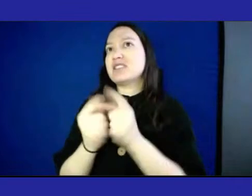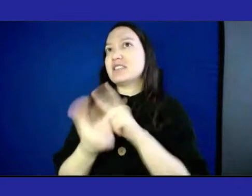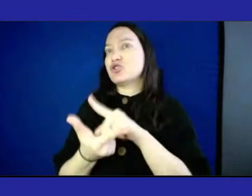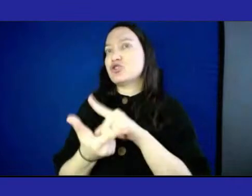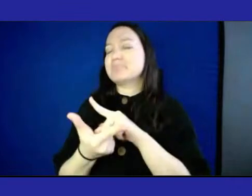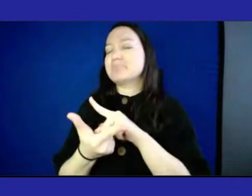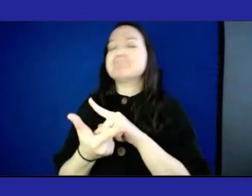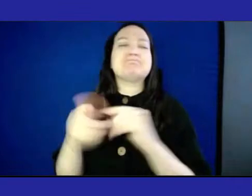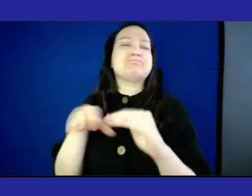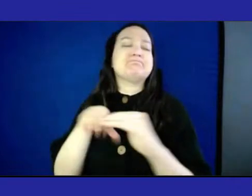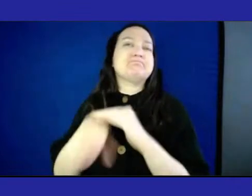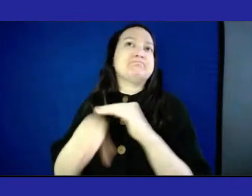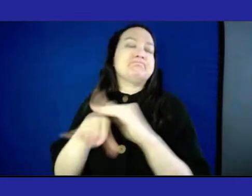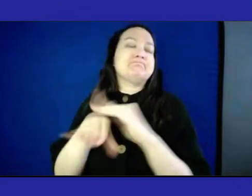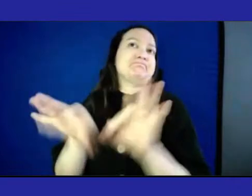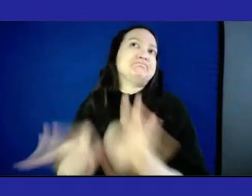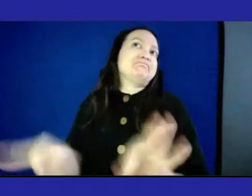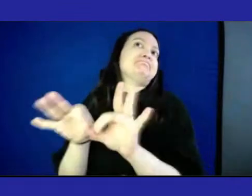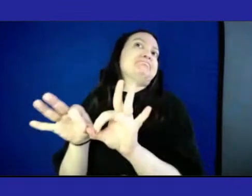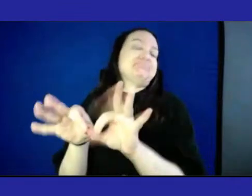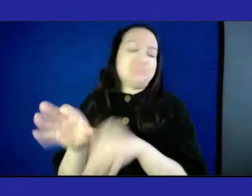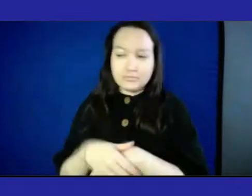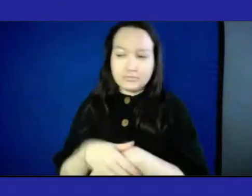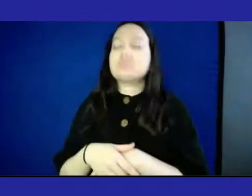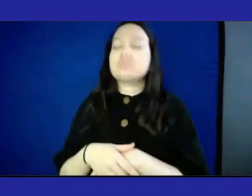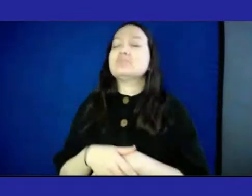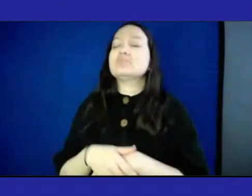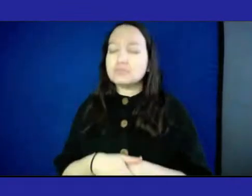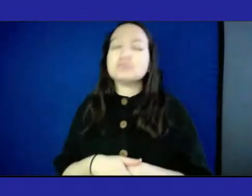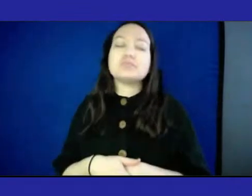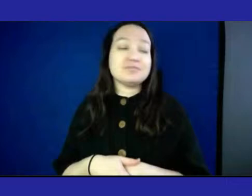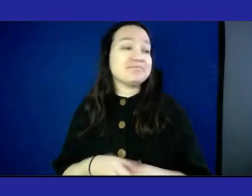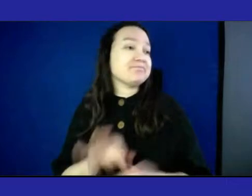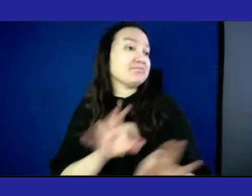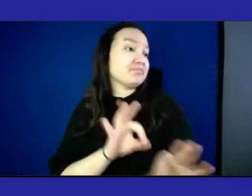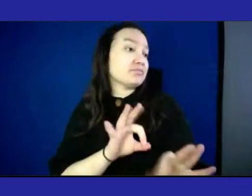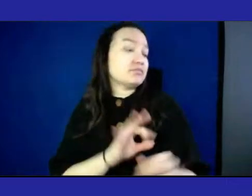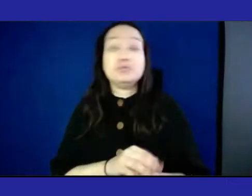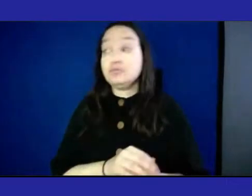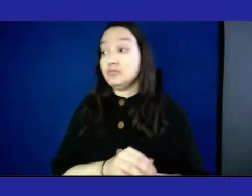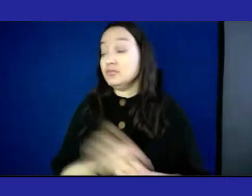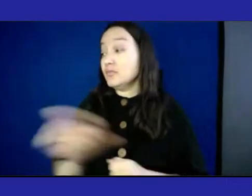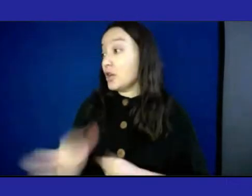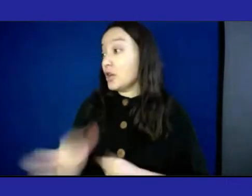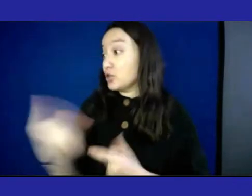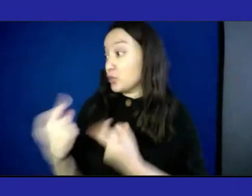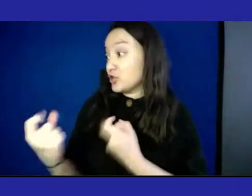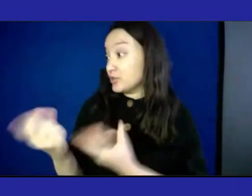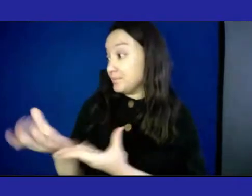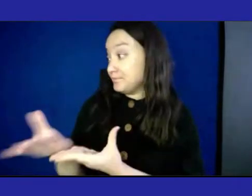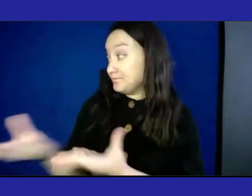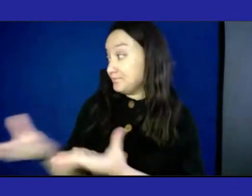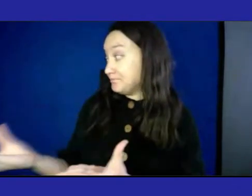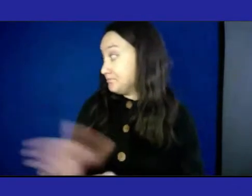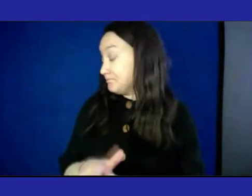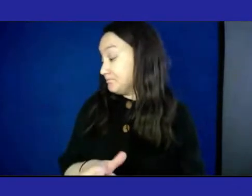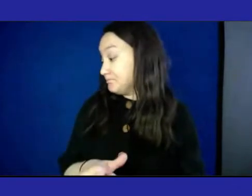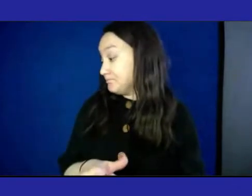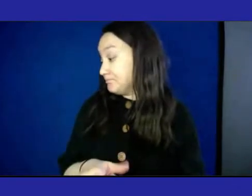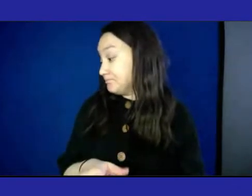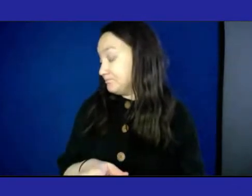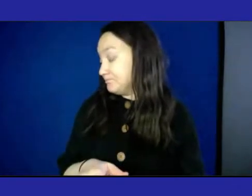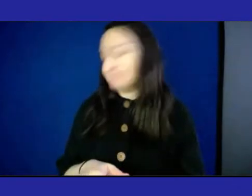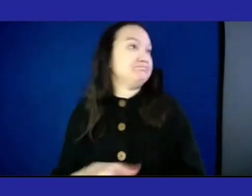is critically important to us as well. Great. Erin, any other questions that you have? Dr. Pagan? I mean,